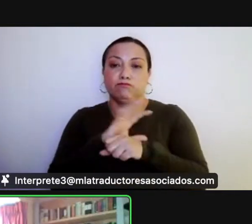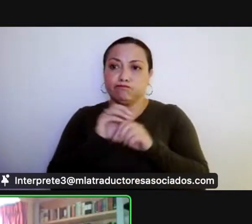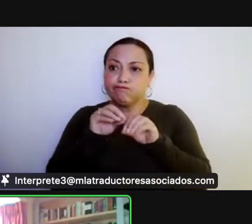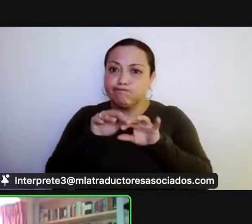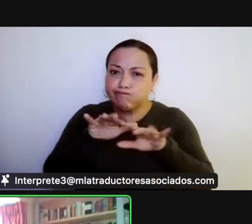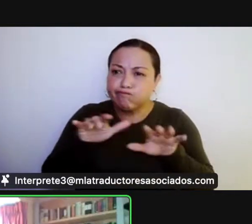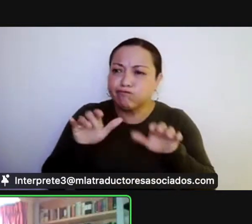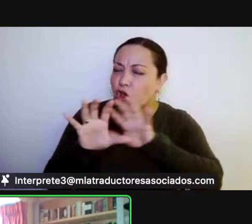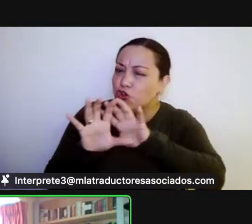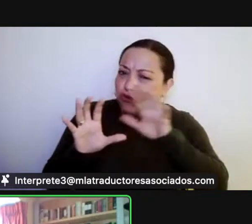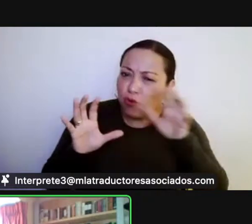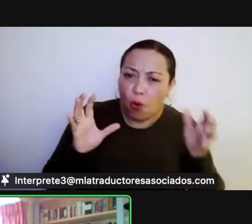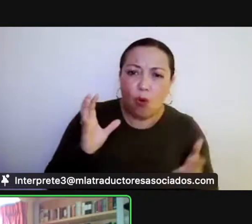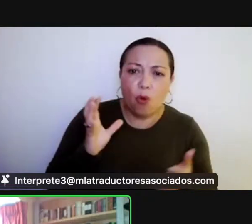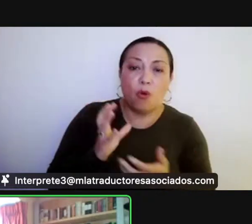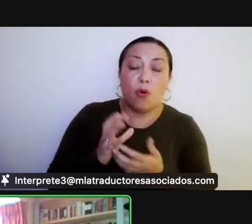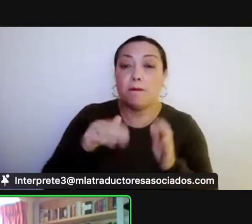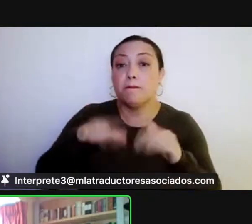because of the pandemic,